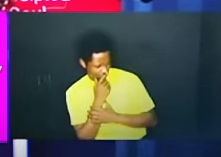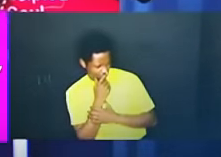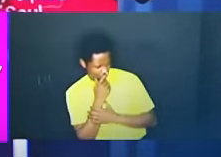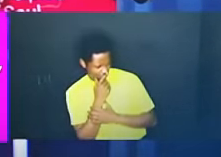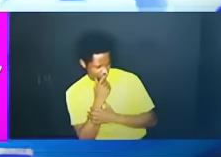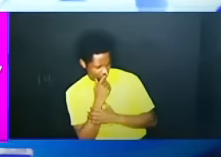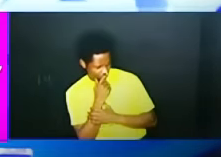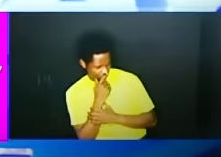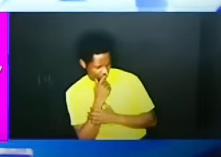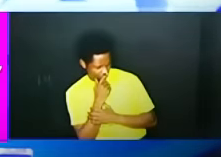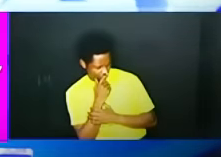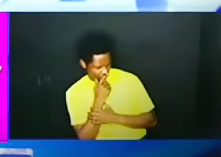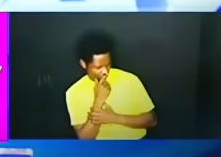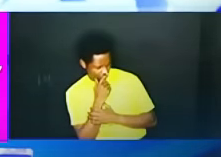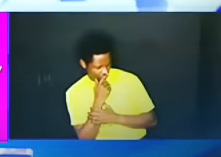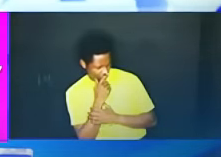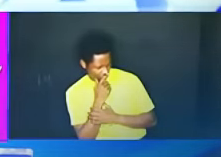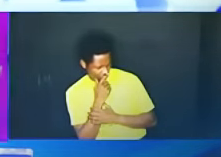Really caused Jesus